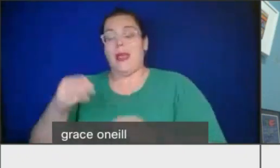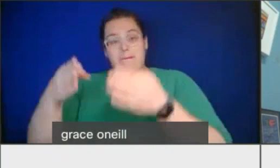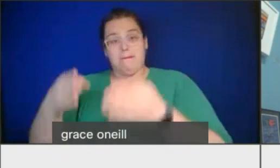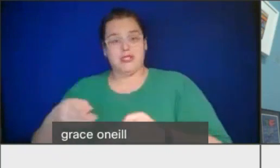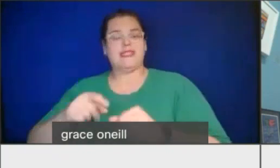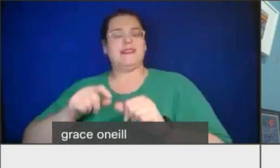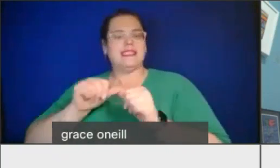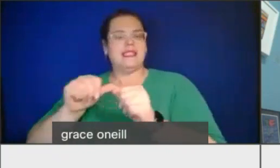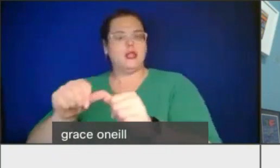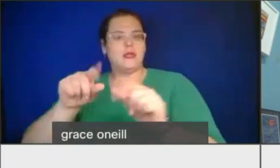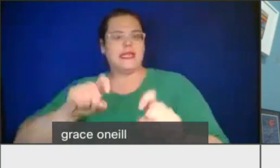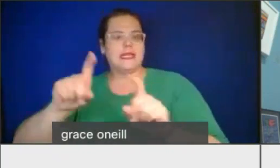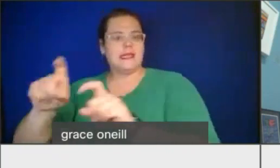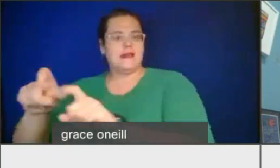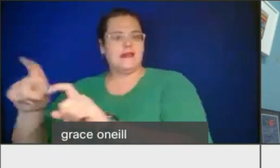exemption request is pending.